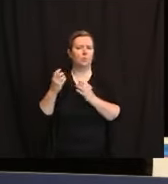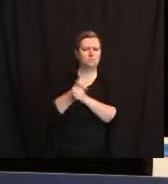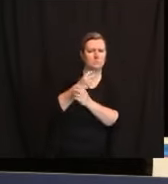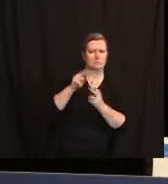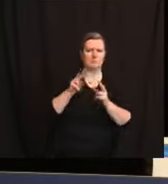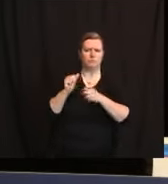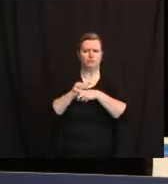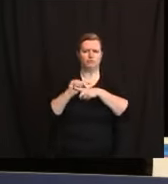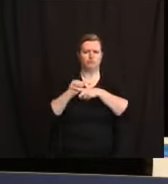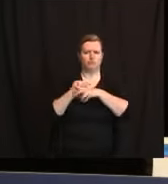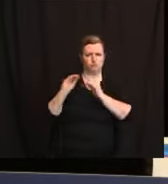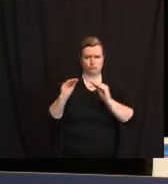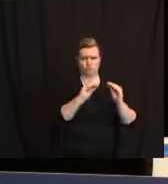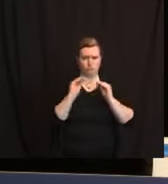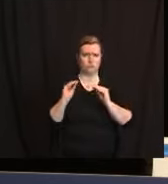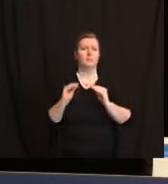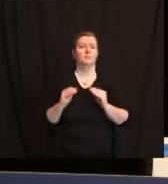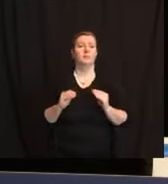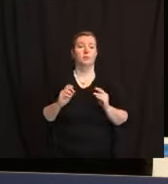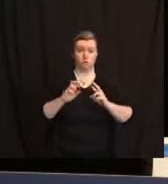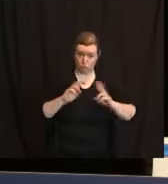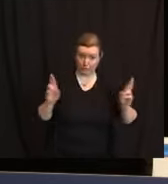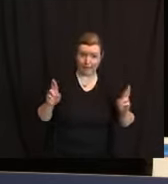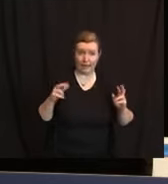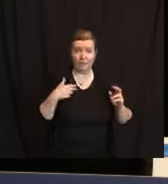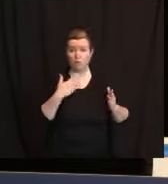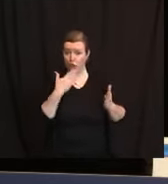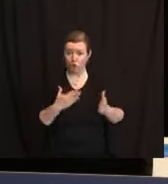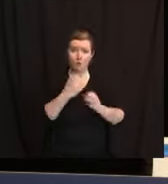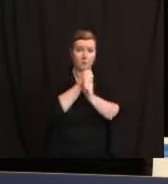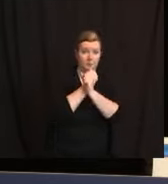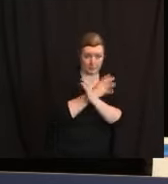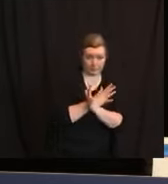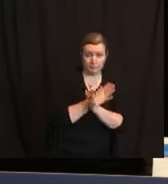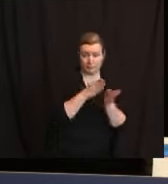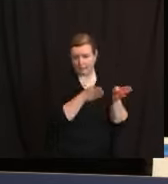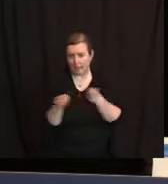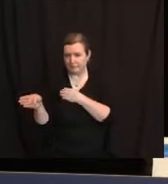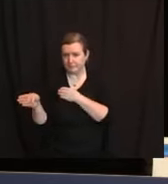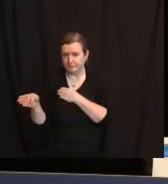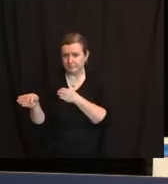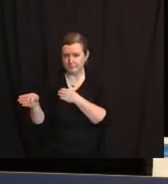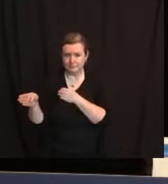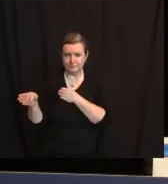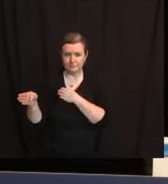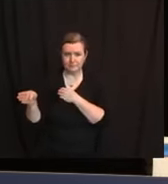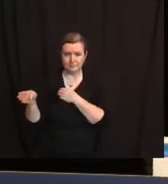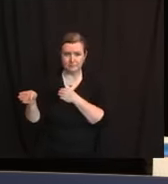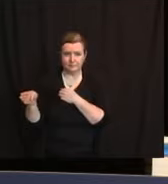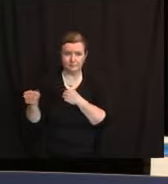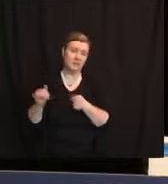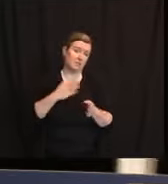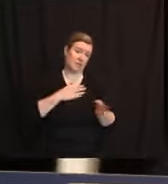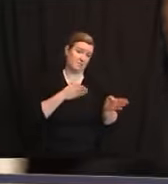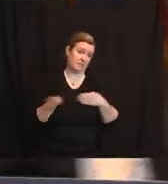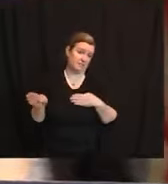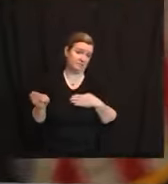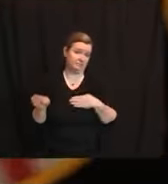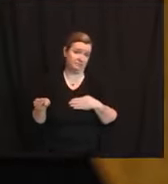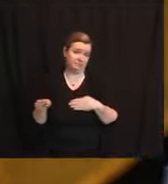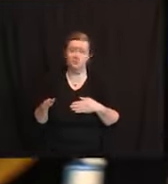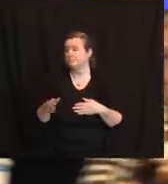come back and have a plan in place for next Friday. And that's the way we're going to work that. Thank you, Governor. And my pleasure, Len. And I know each of